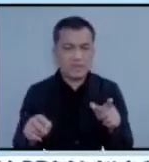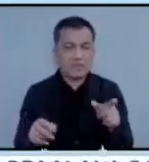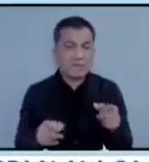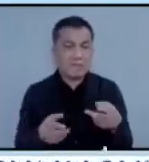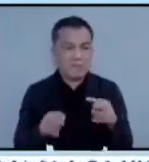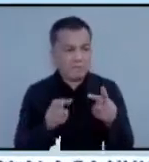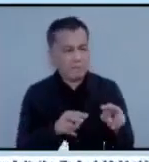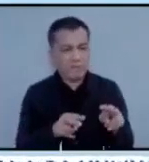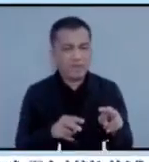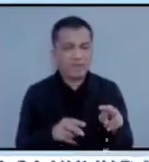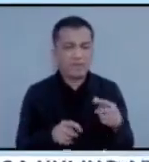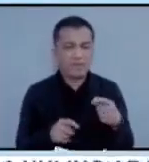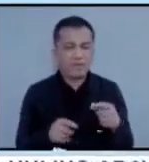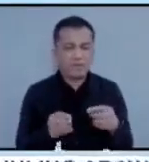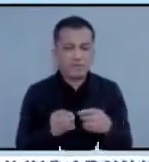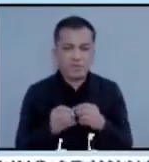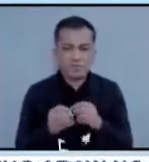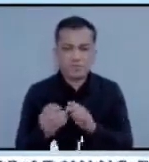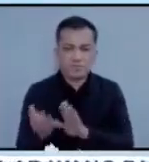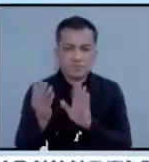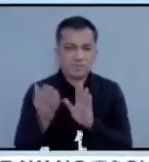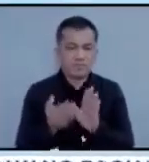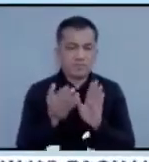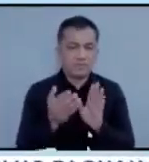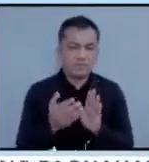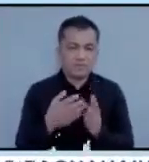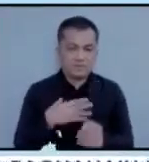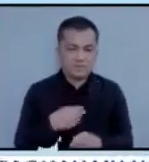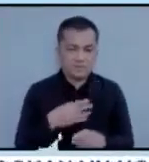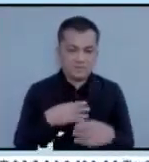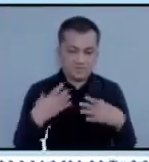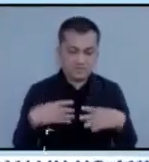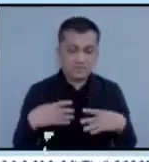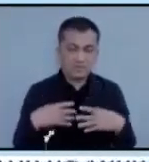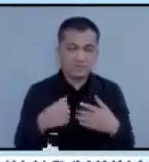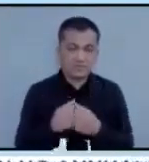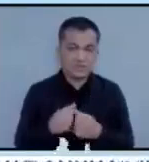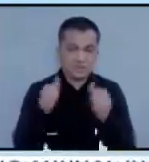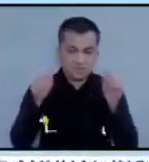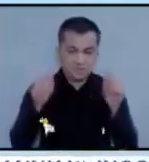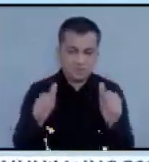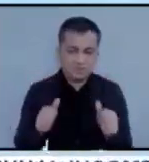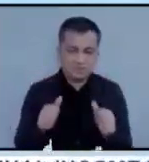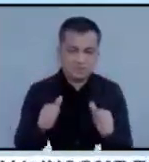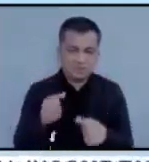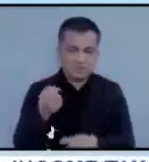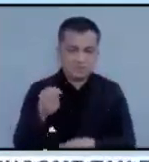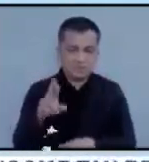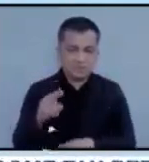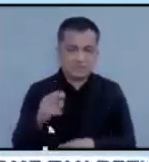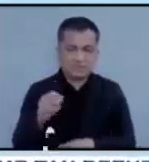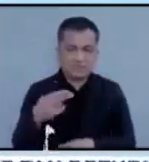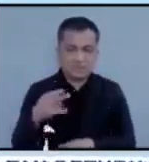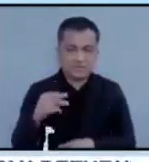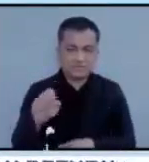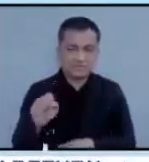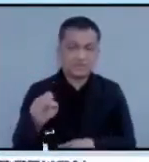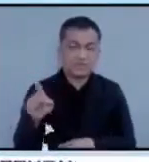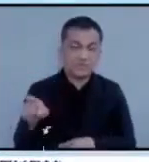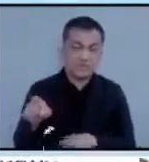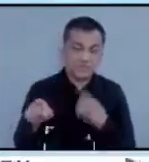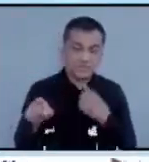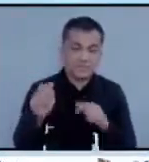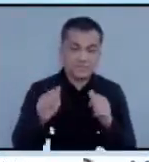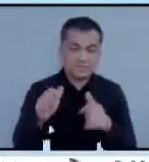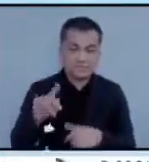ay lalo pang lumutang sa kanilang white outfits kasama sa pose ng senior high actress na si Andrea. Ang ilang mga